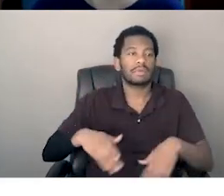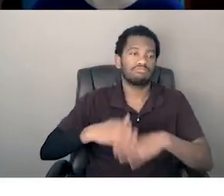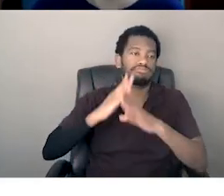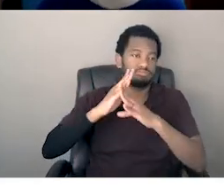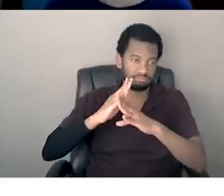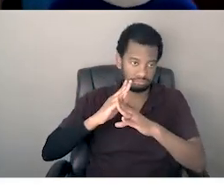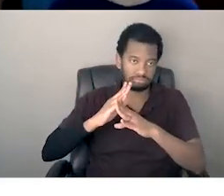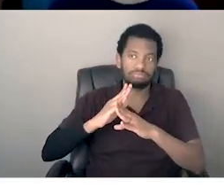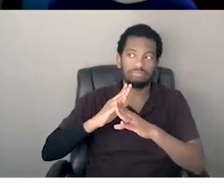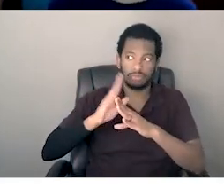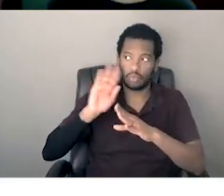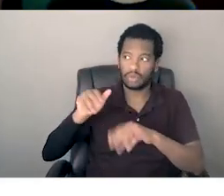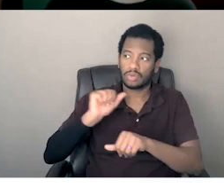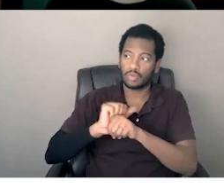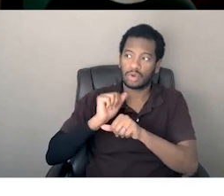take those apart.